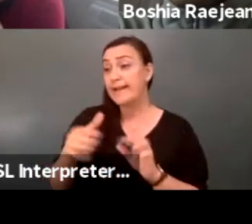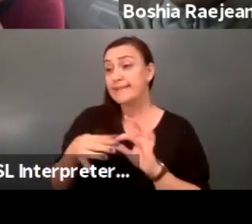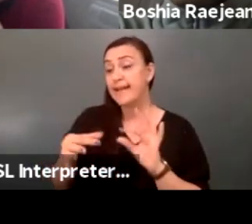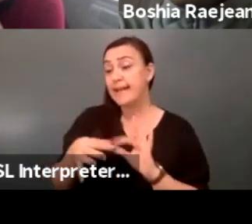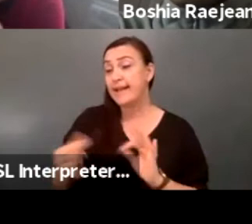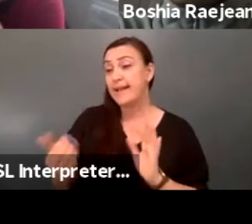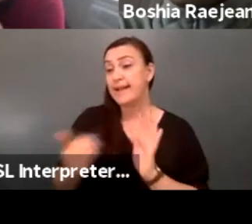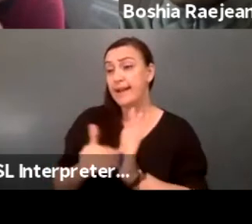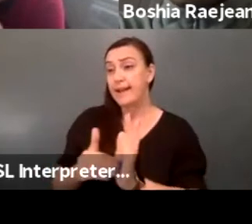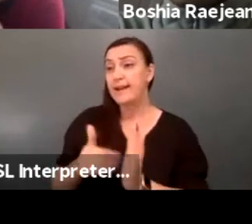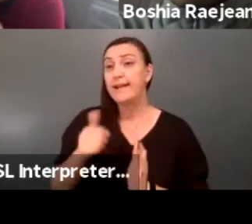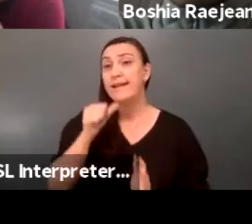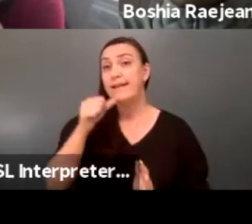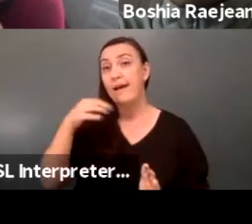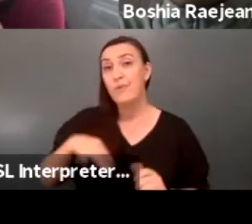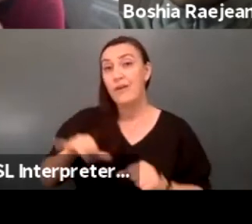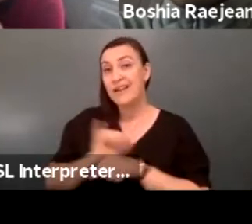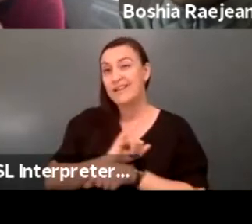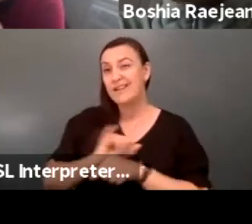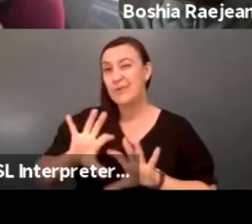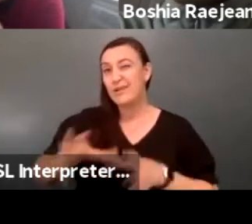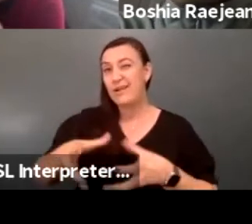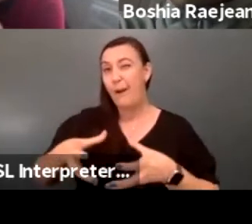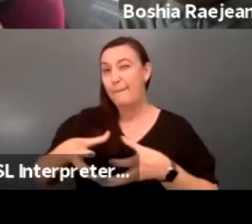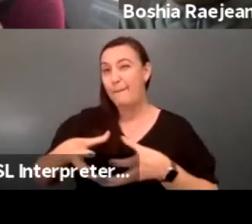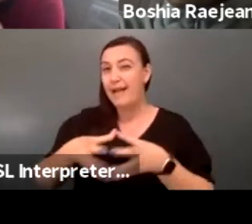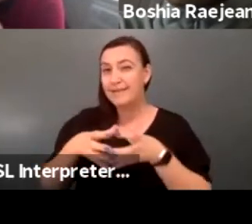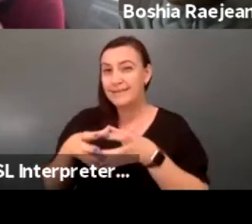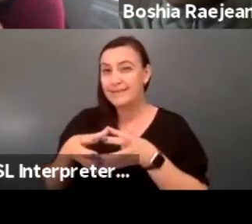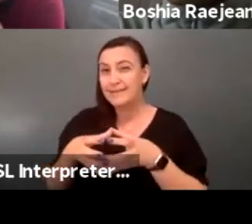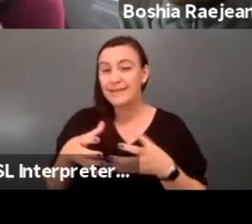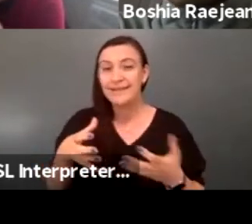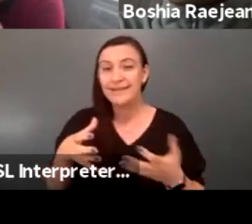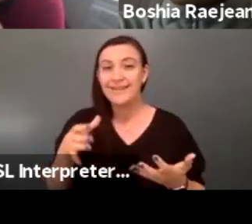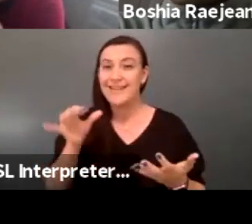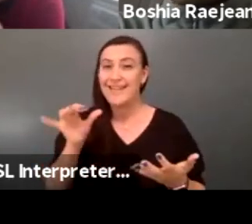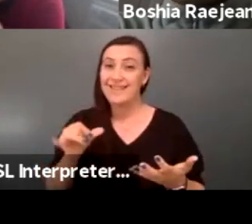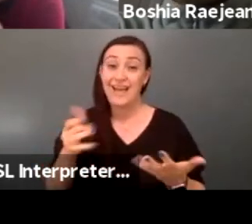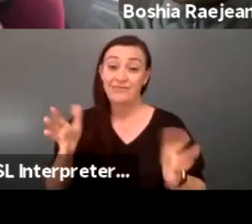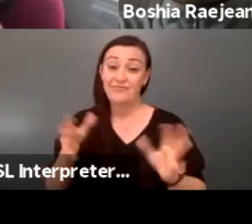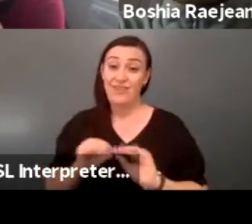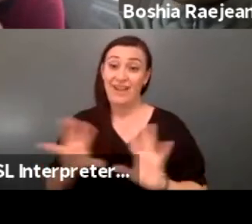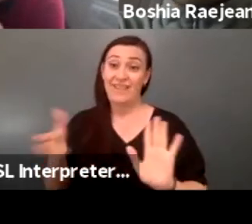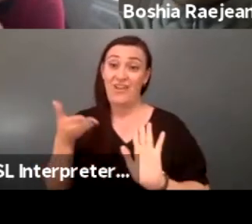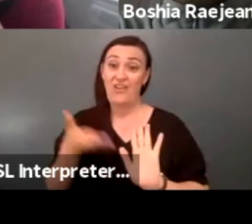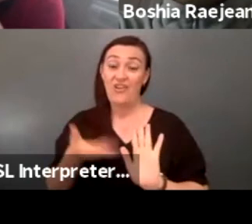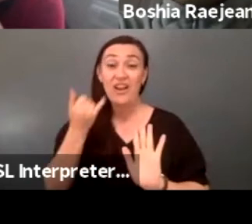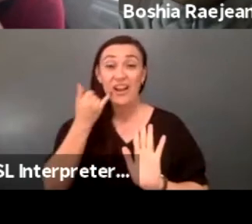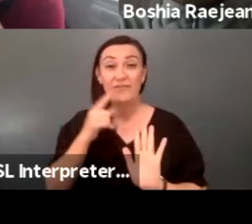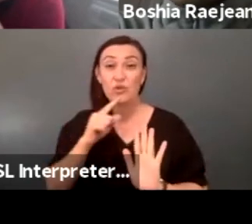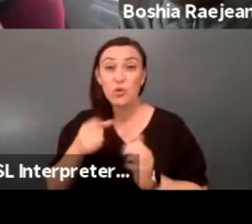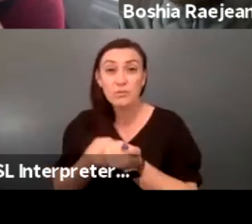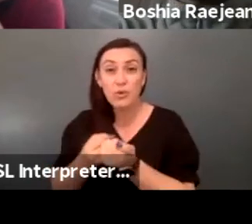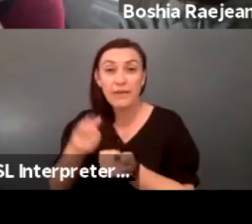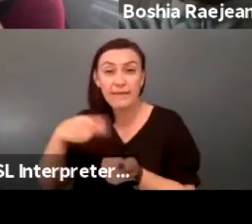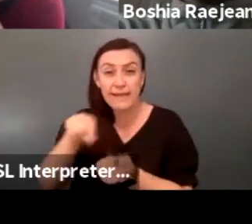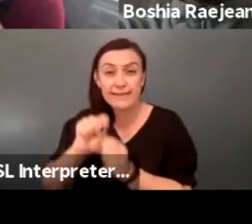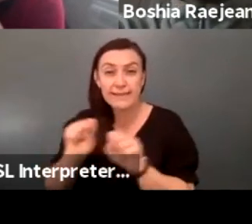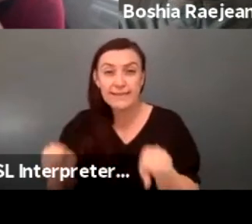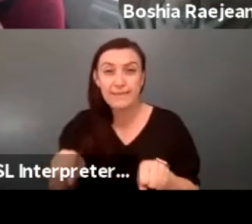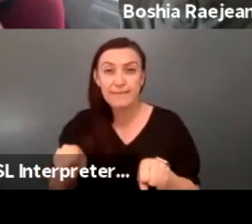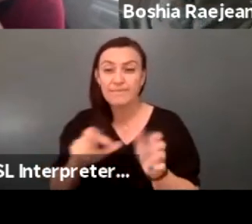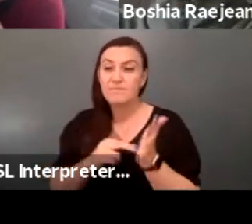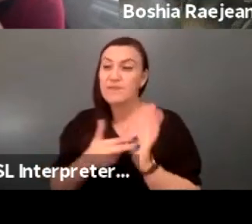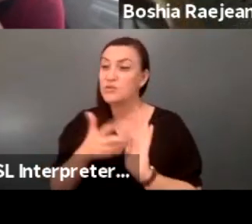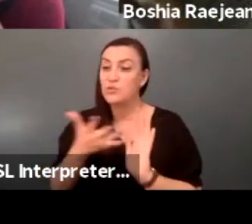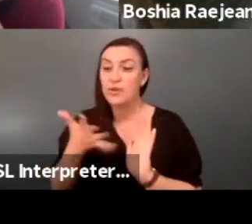expression, the nonprofit industrial complex. Well, that right there says it. If you're buying into this system, then it's sort of, it